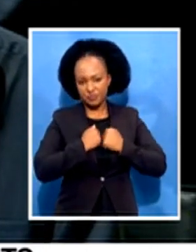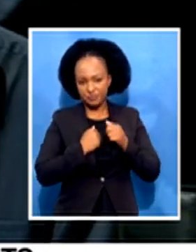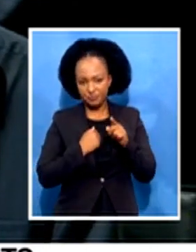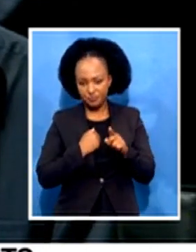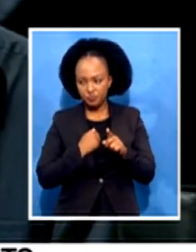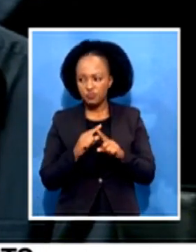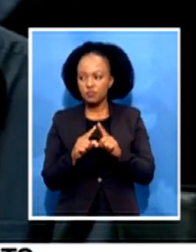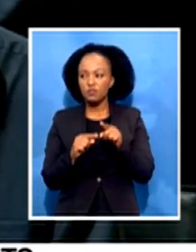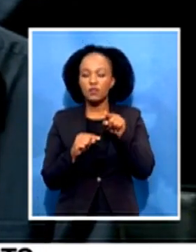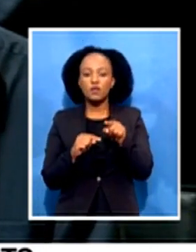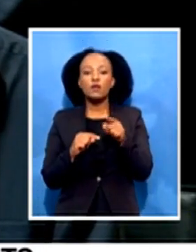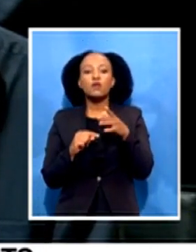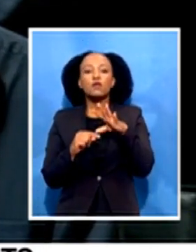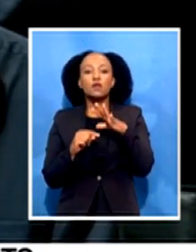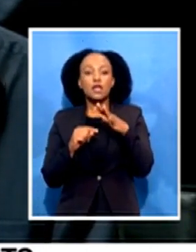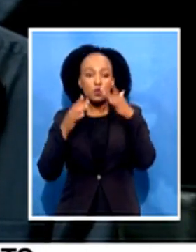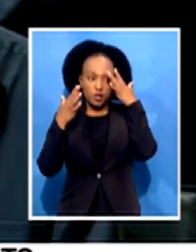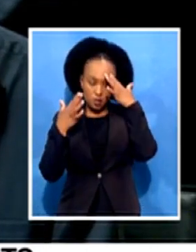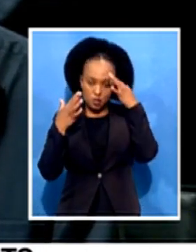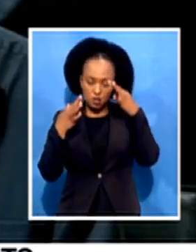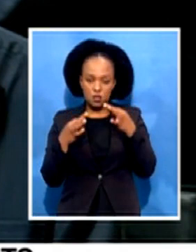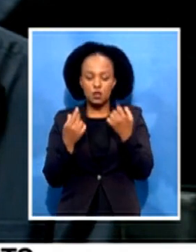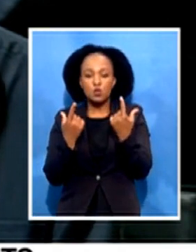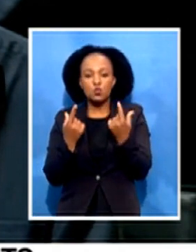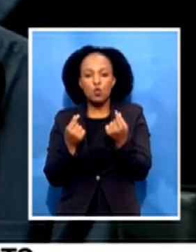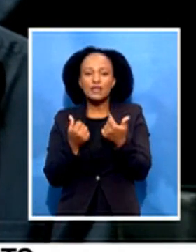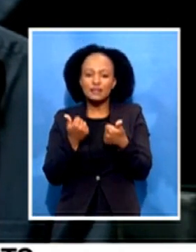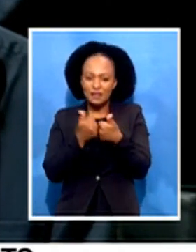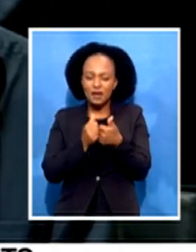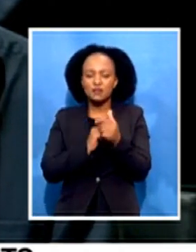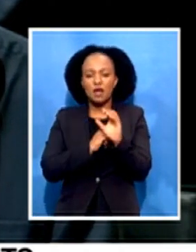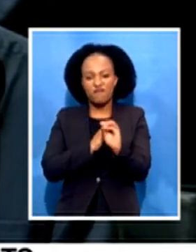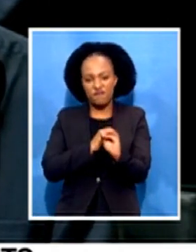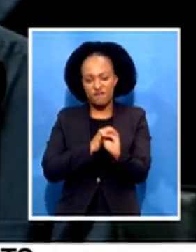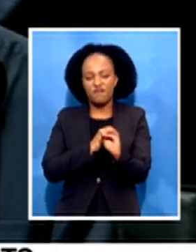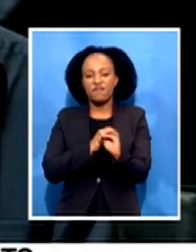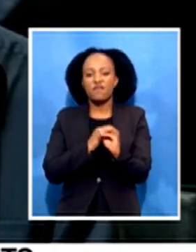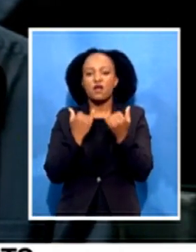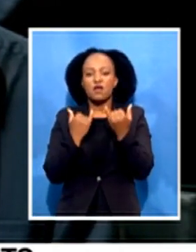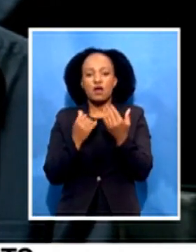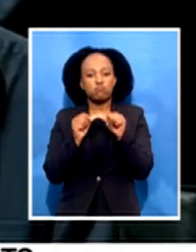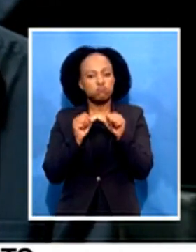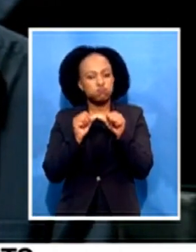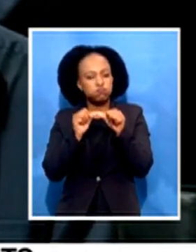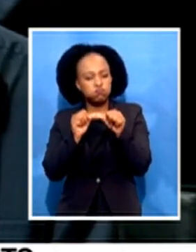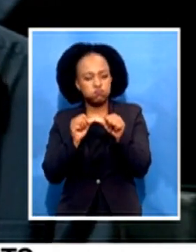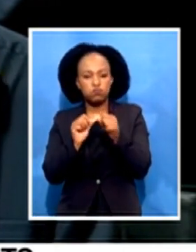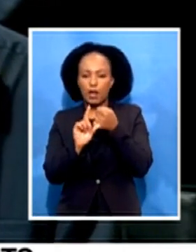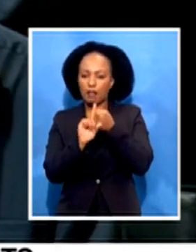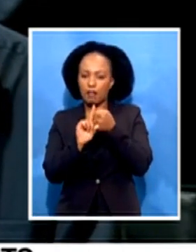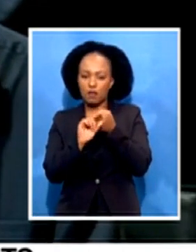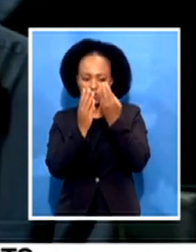some shortcomings and challenges that still remain to be overcome in the coming year and beyond.